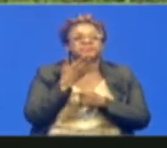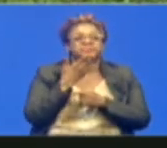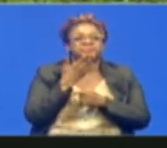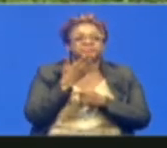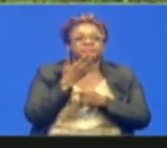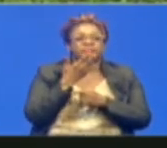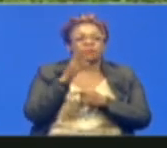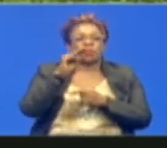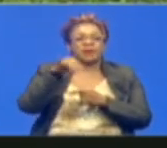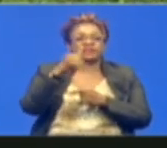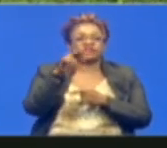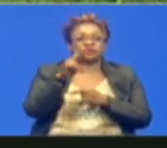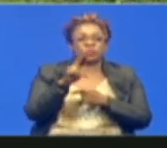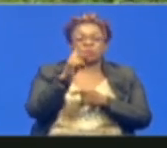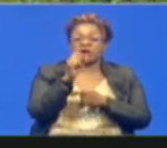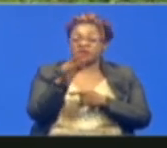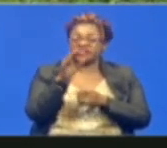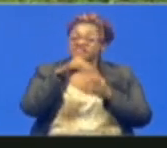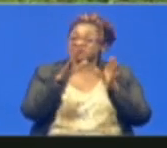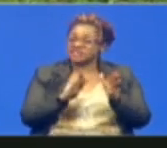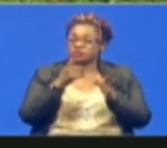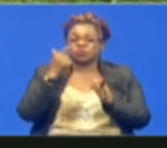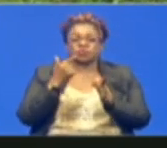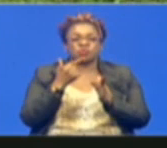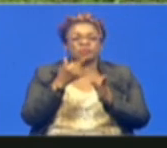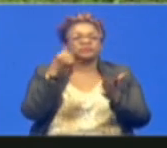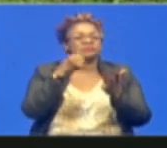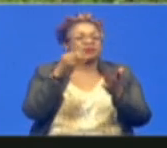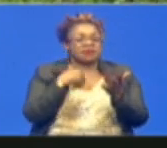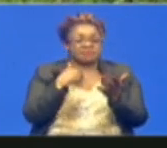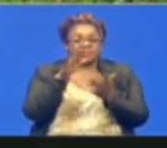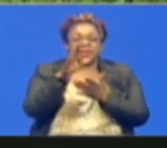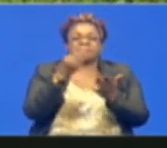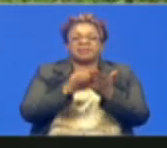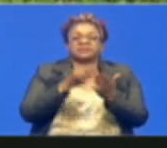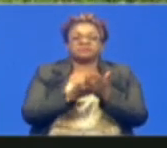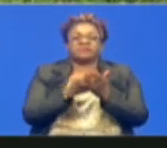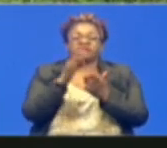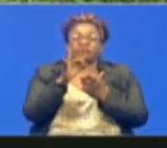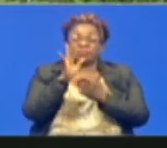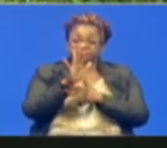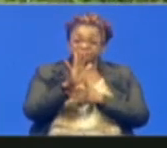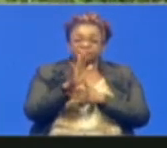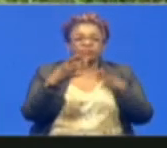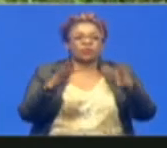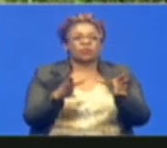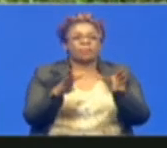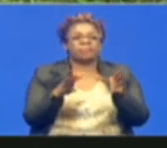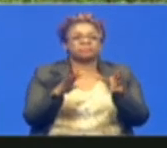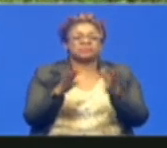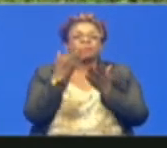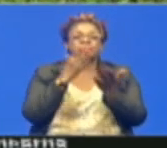one of the many investors that put in their money at the Soraya Property Group, promised to live in her own